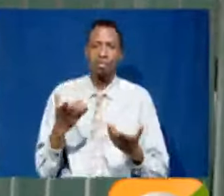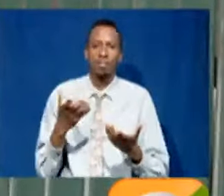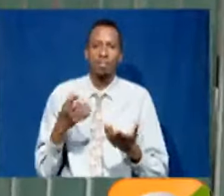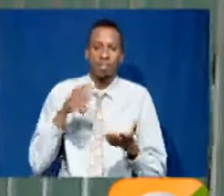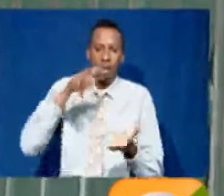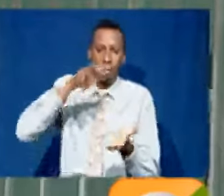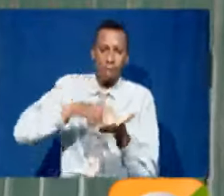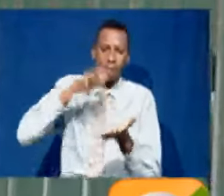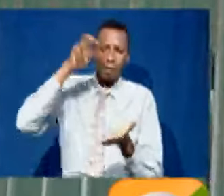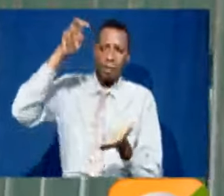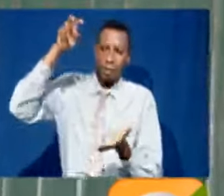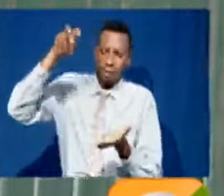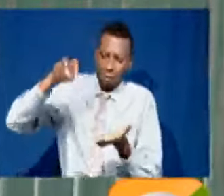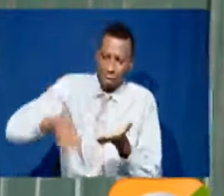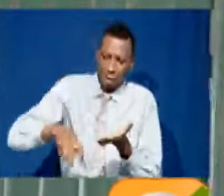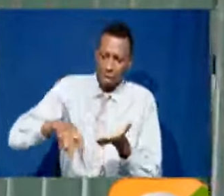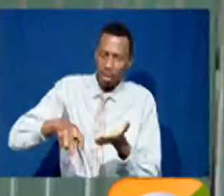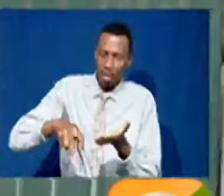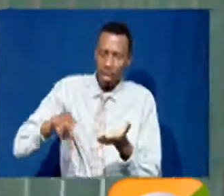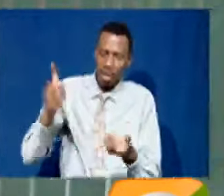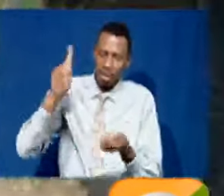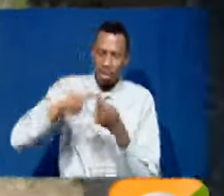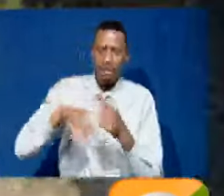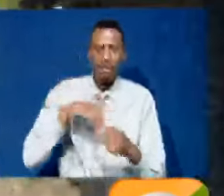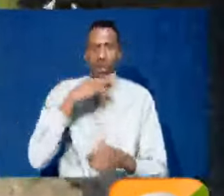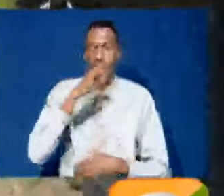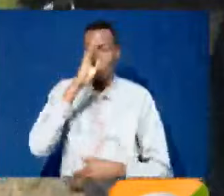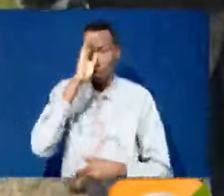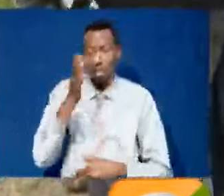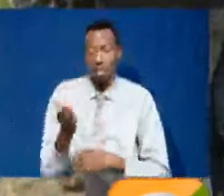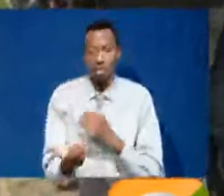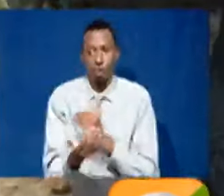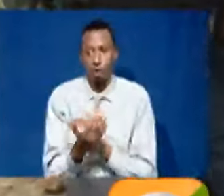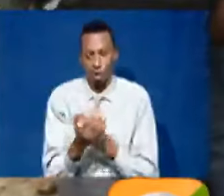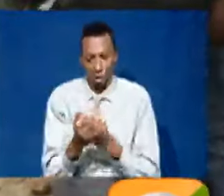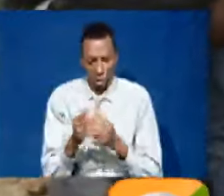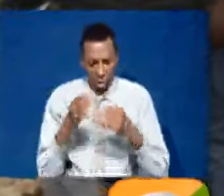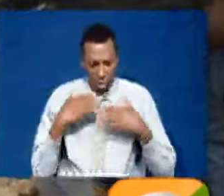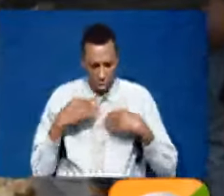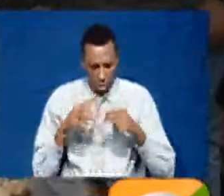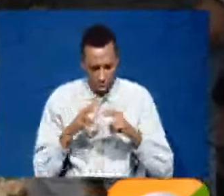on Sunday morning. Police processed the scene and moved the body to the city